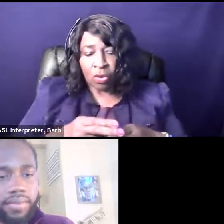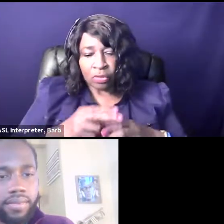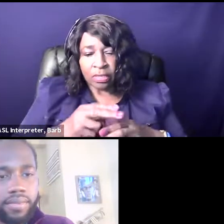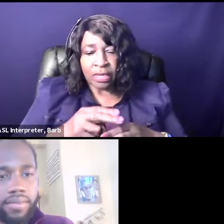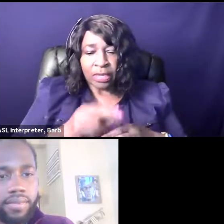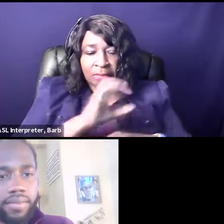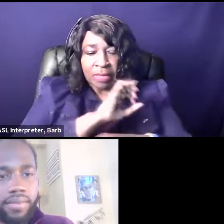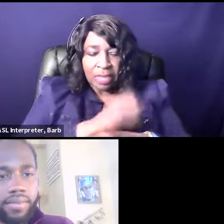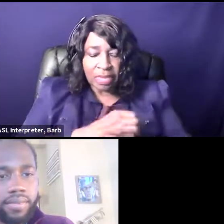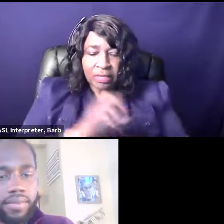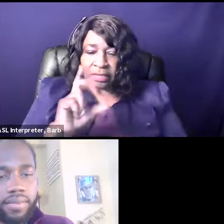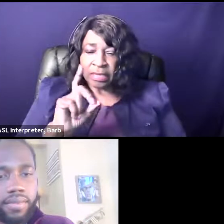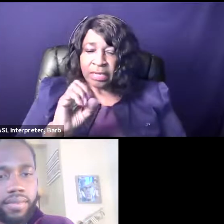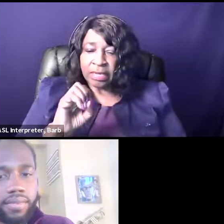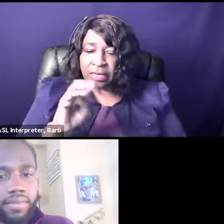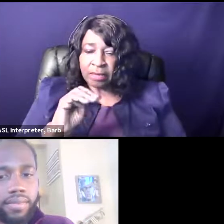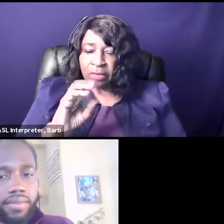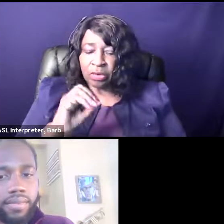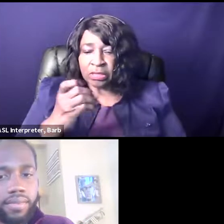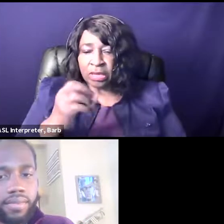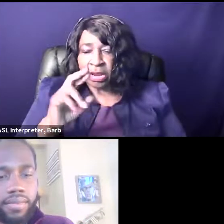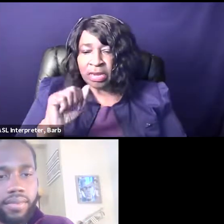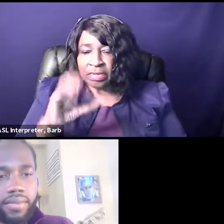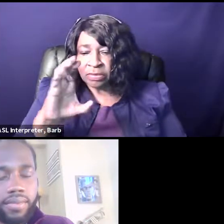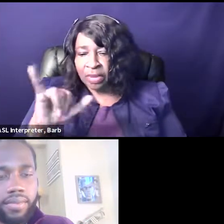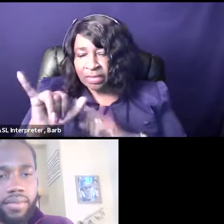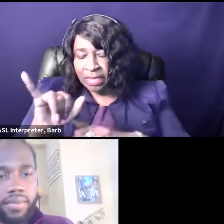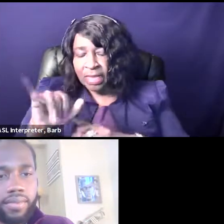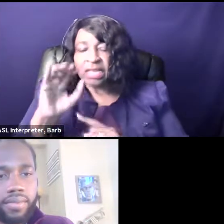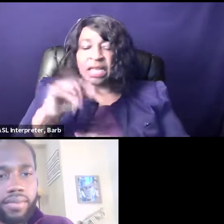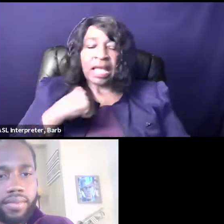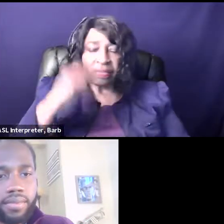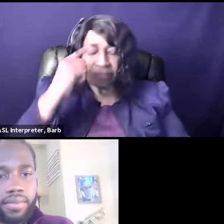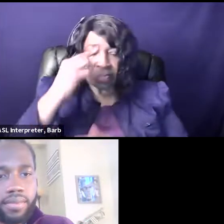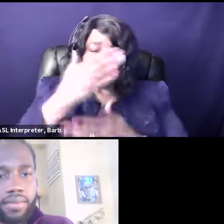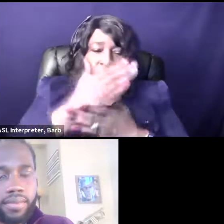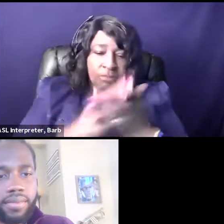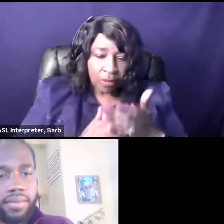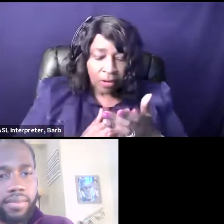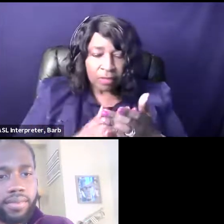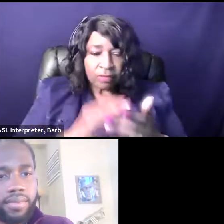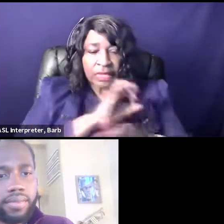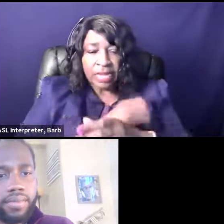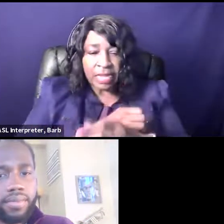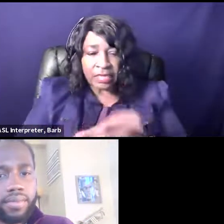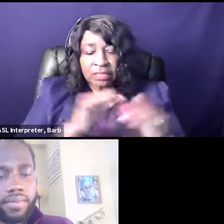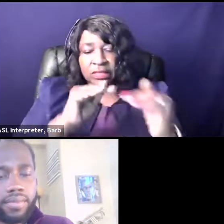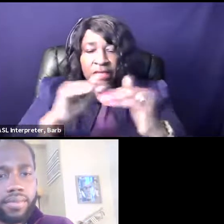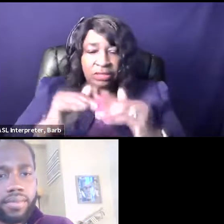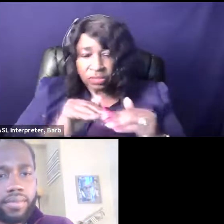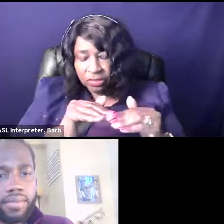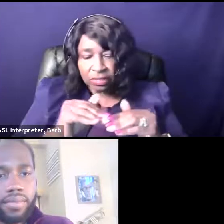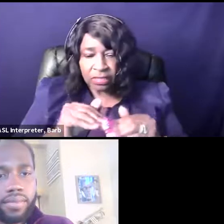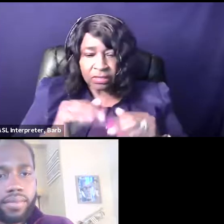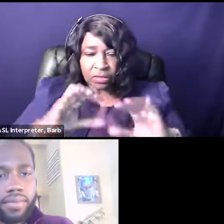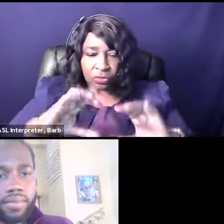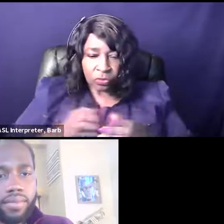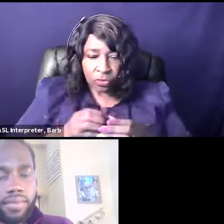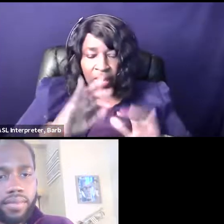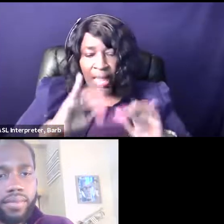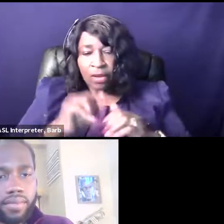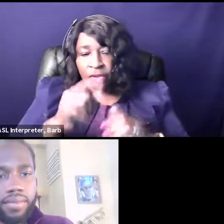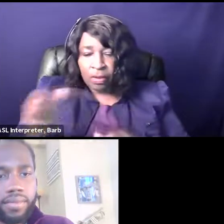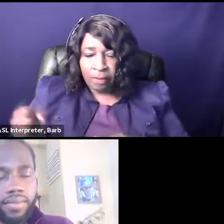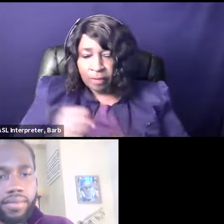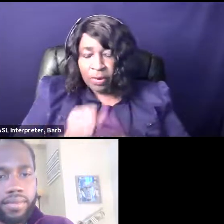think is kind of part of the energy justice framework, but it's really about how do you put people back into the